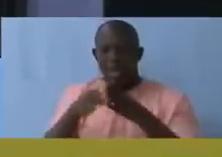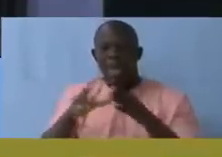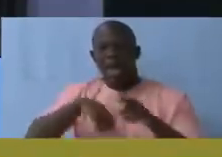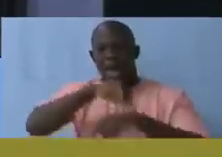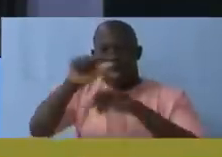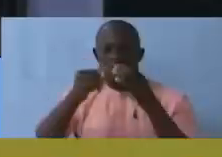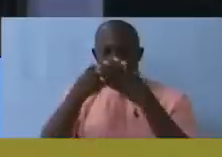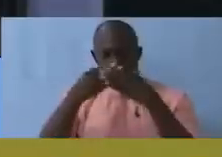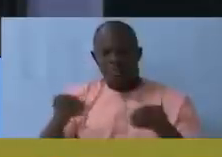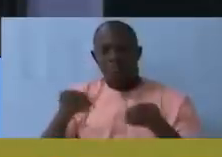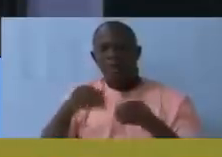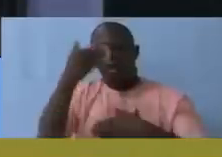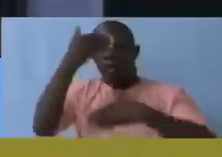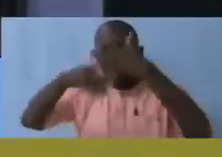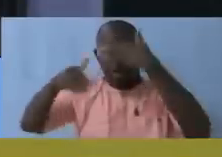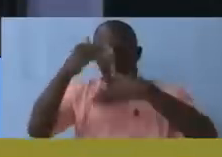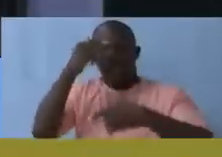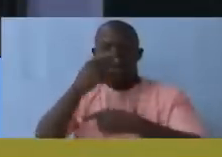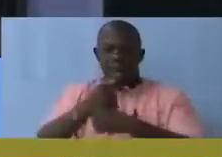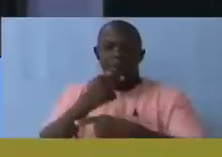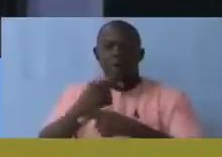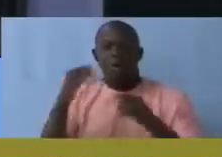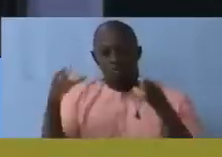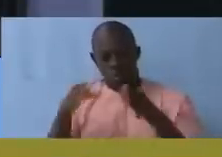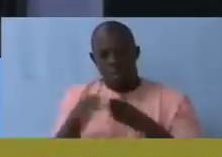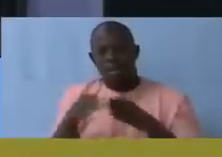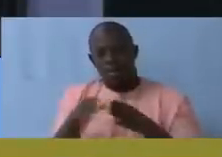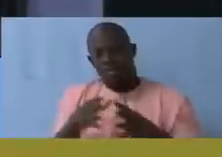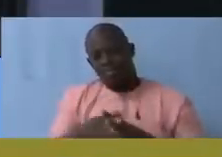and try and build that nation.